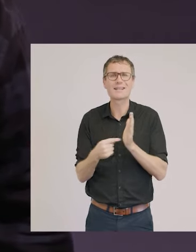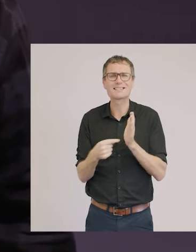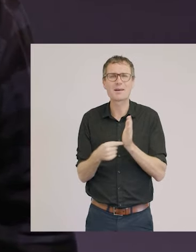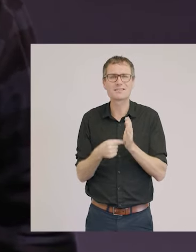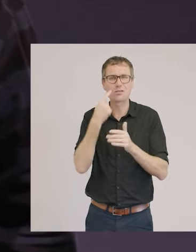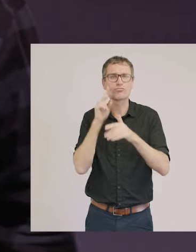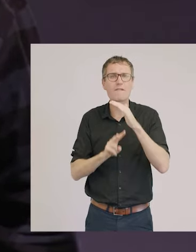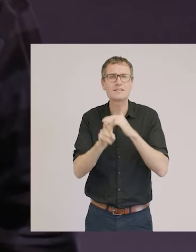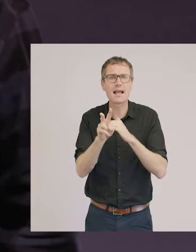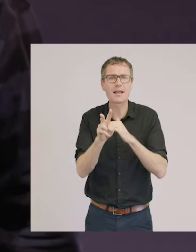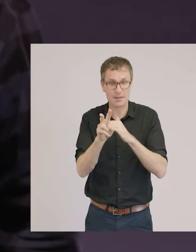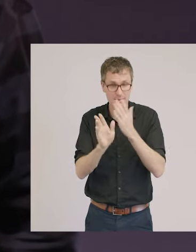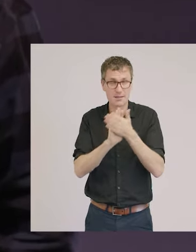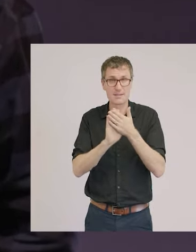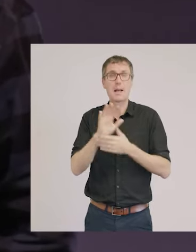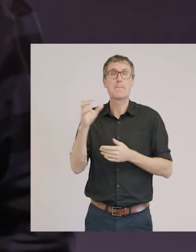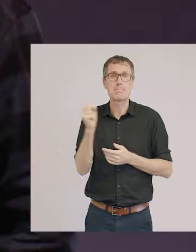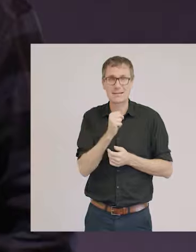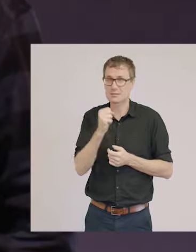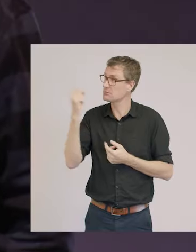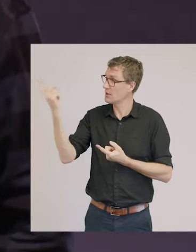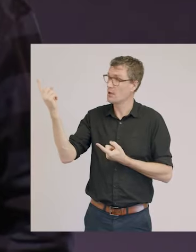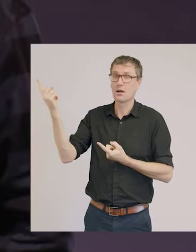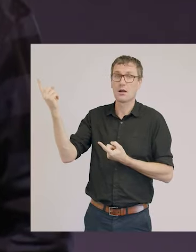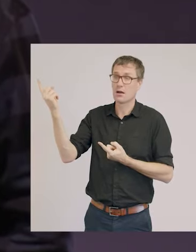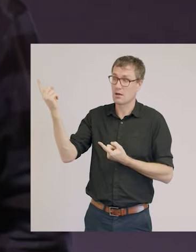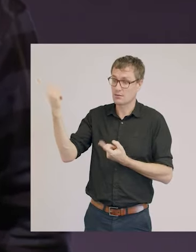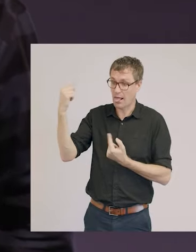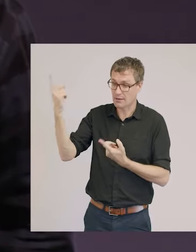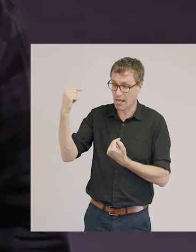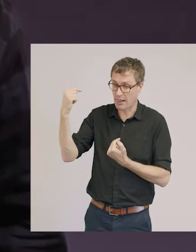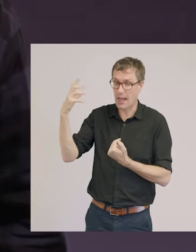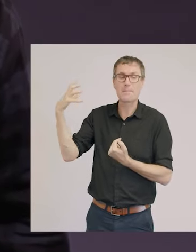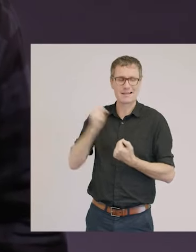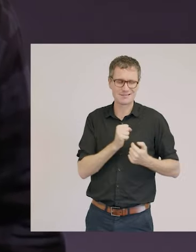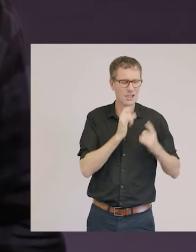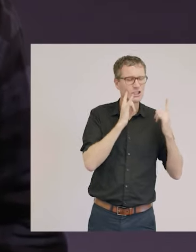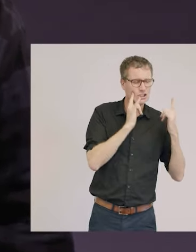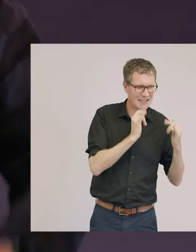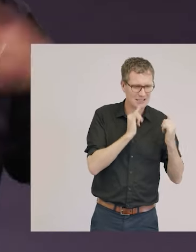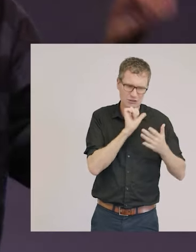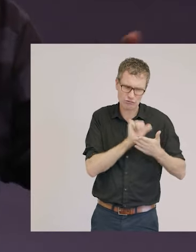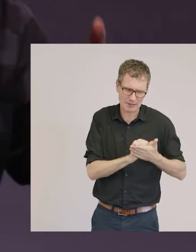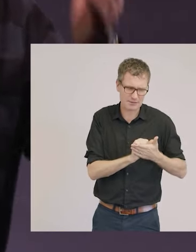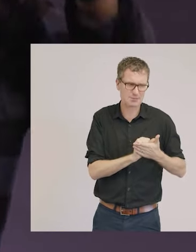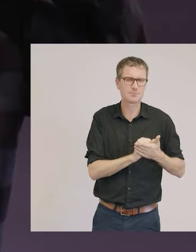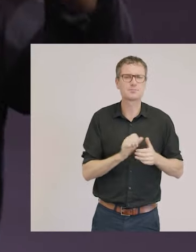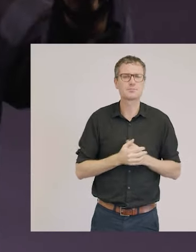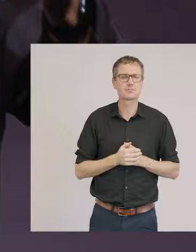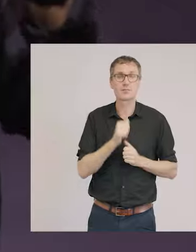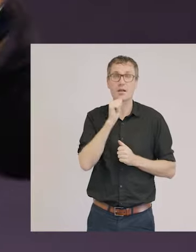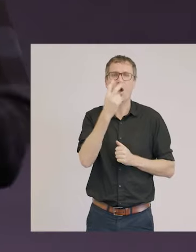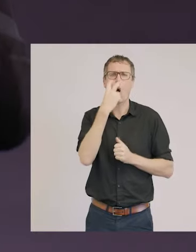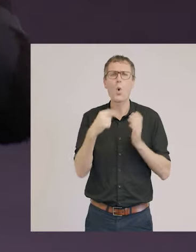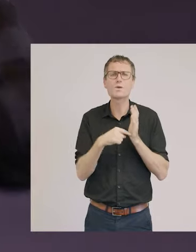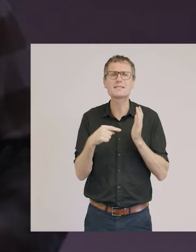way to come across, because New Testament prophecy is something that we have to weigh and test. In the Old Testament, they got it